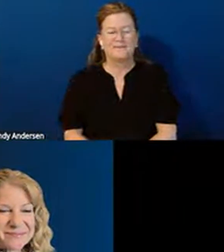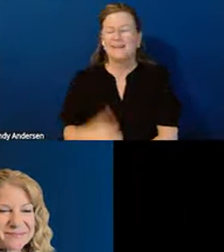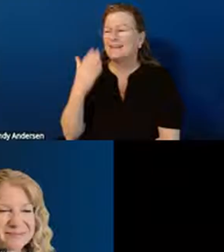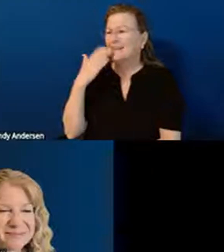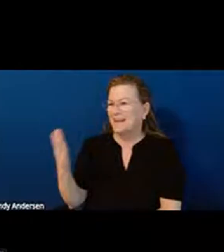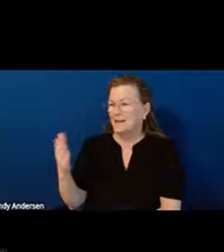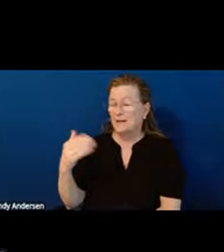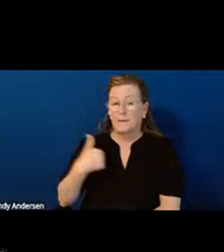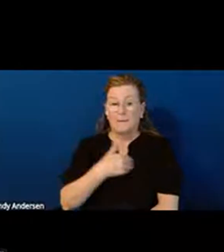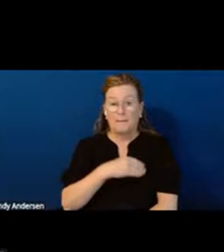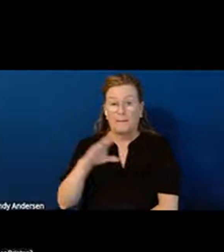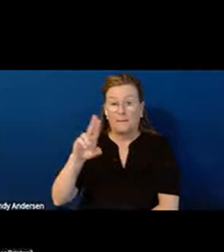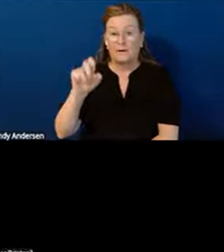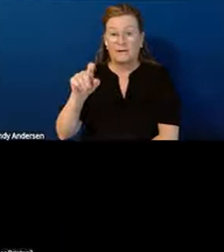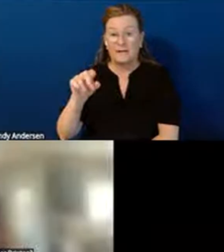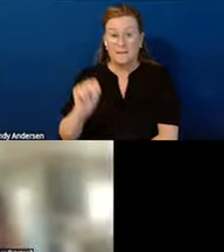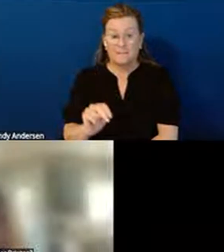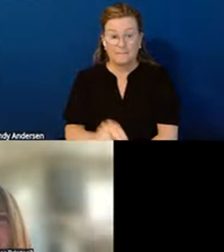you, member Brinton.